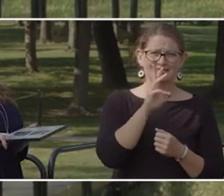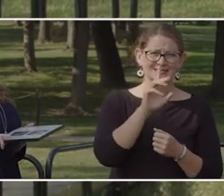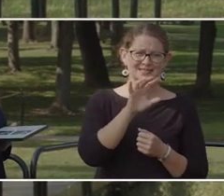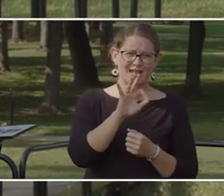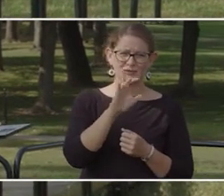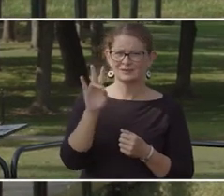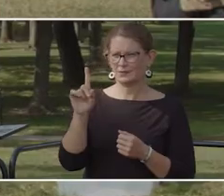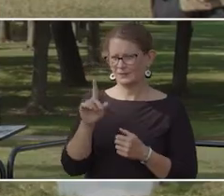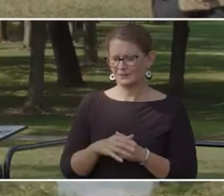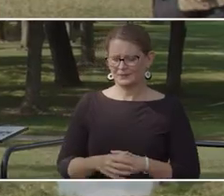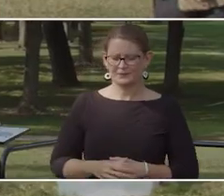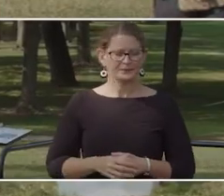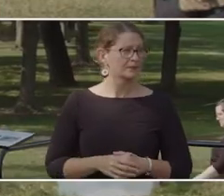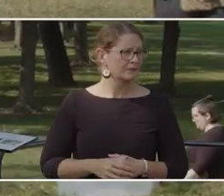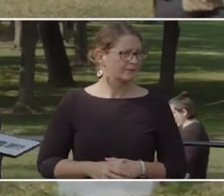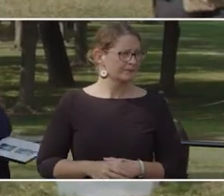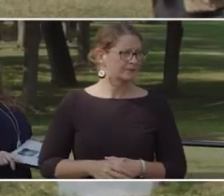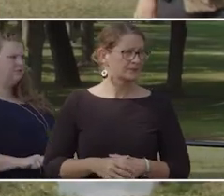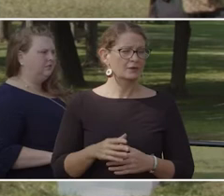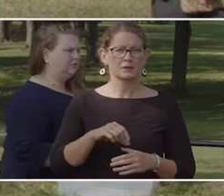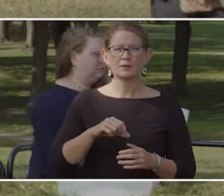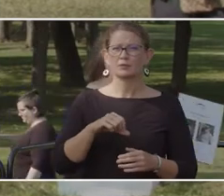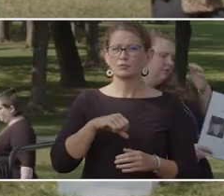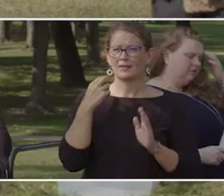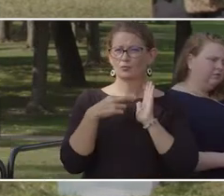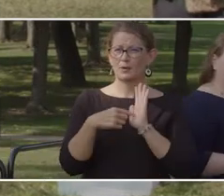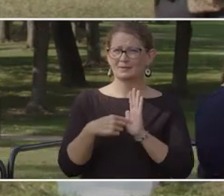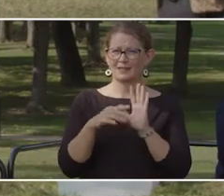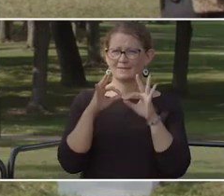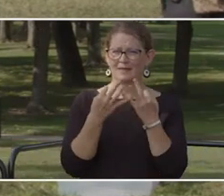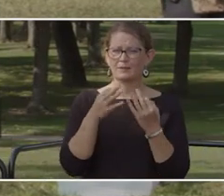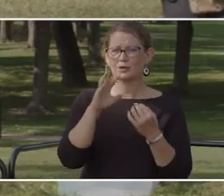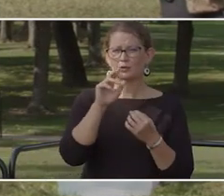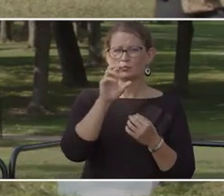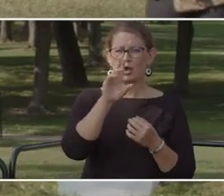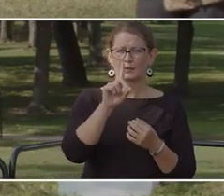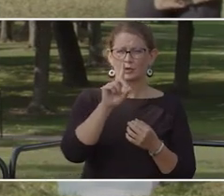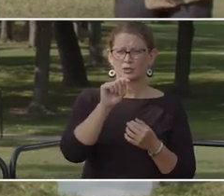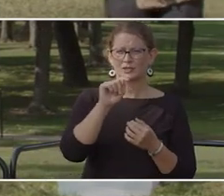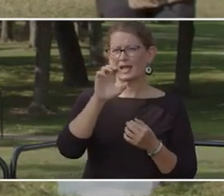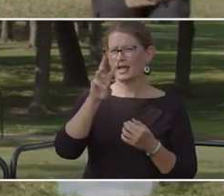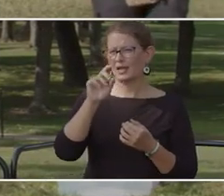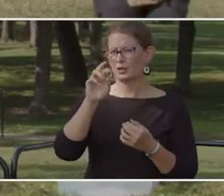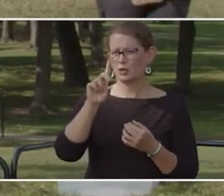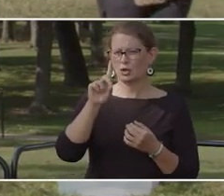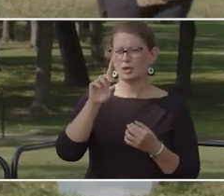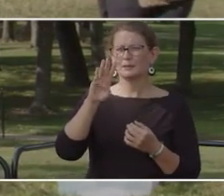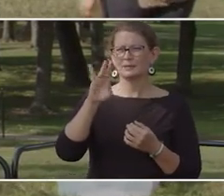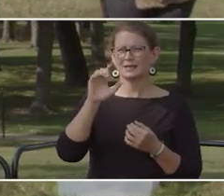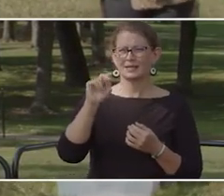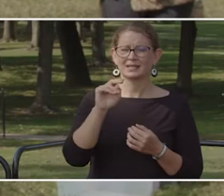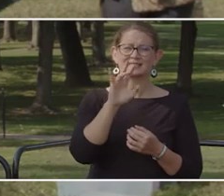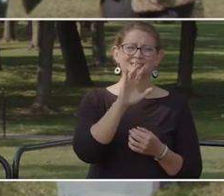to 1971. Proudly representing the family of Robert Edward Glennon, 1967 to 1970,